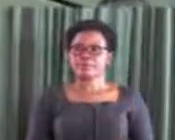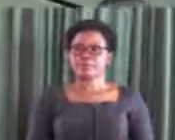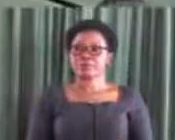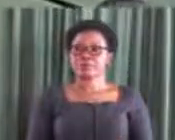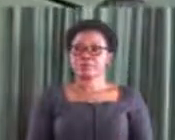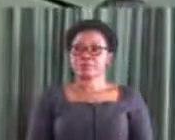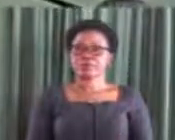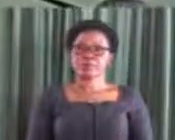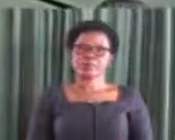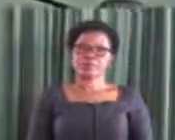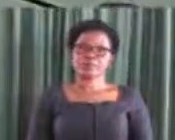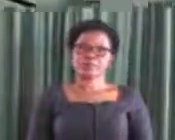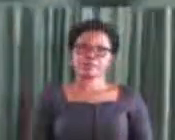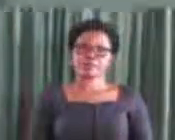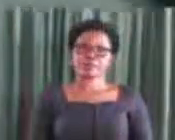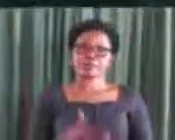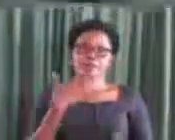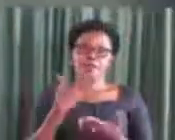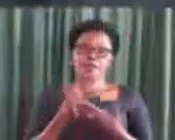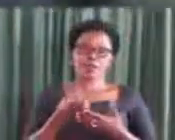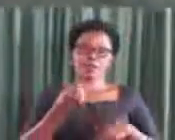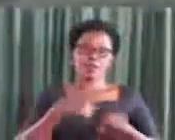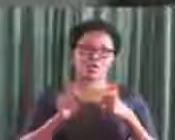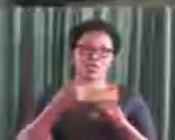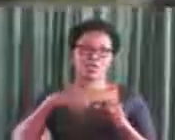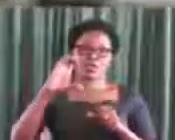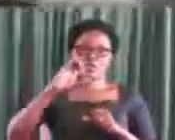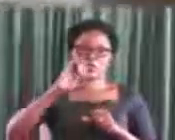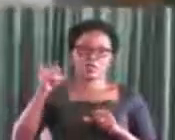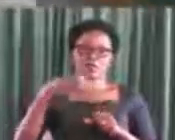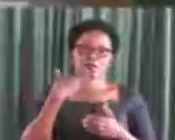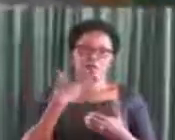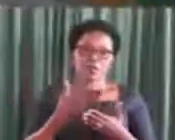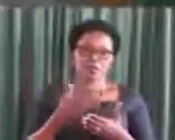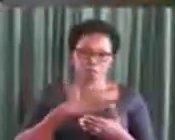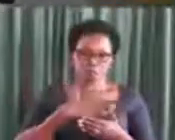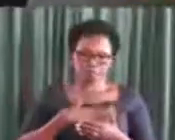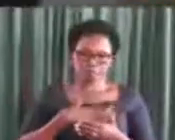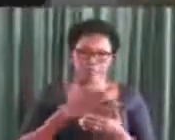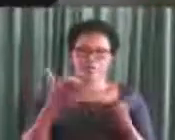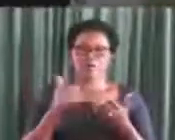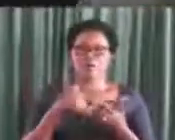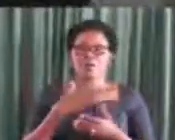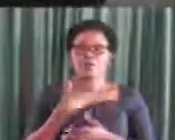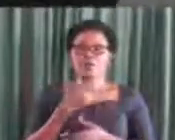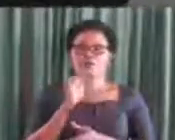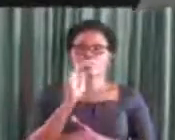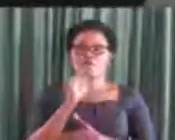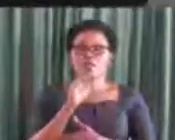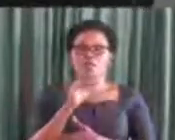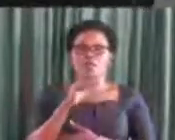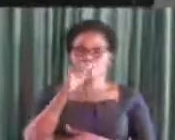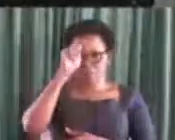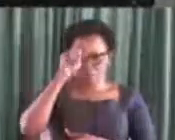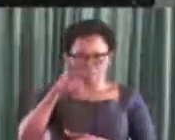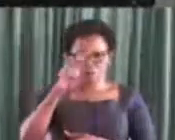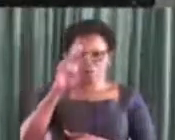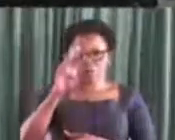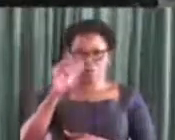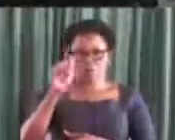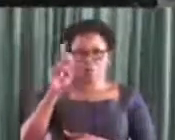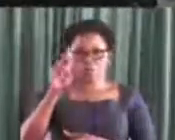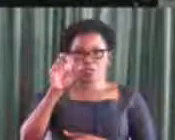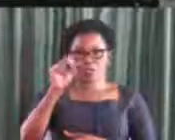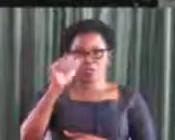Thank you, Acting CJ. Thank you, Your Honor. I will now request Judge Wasame to ask some